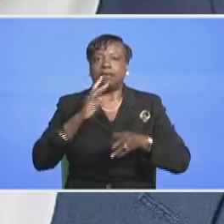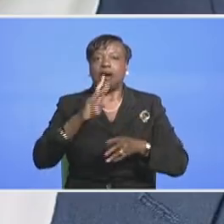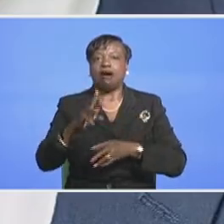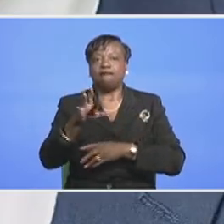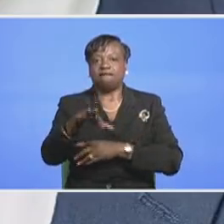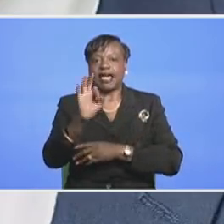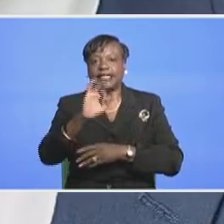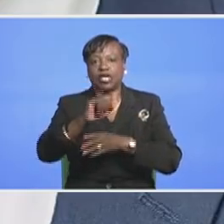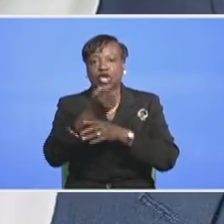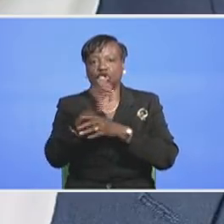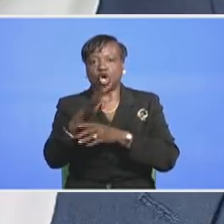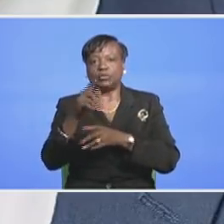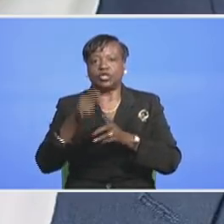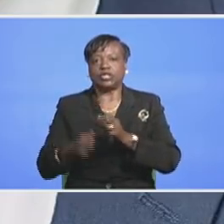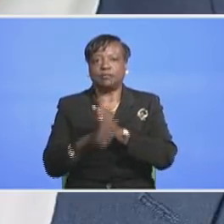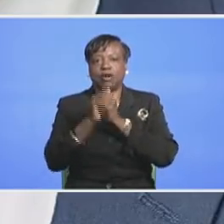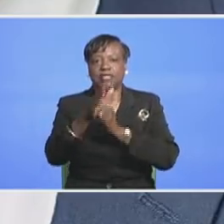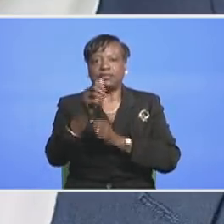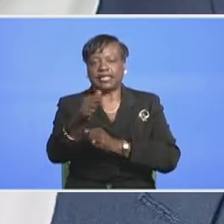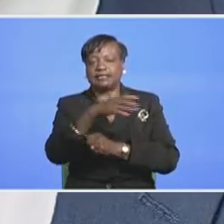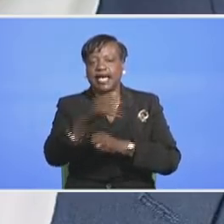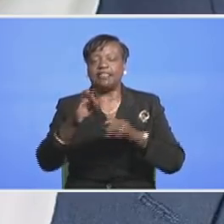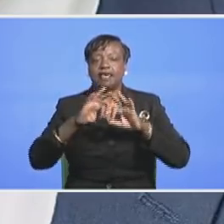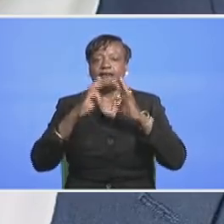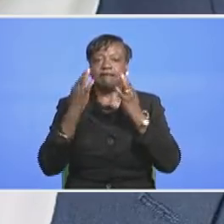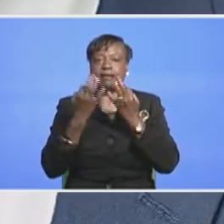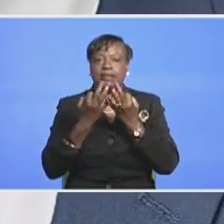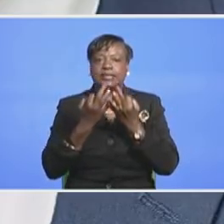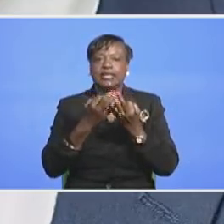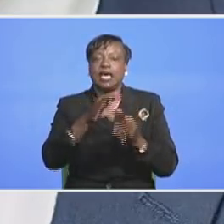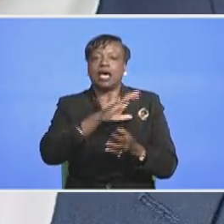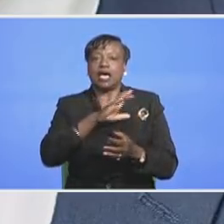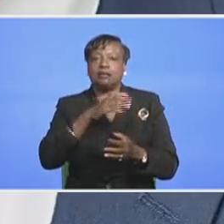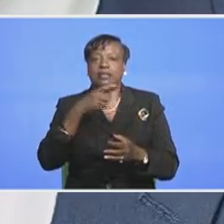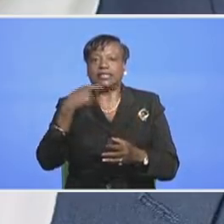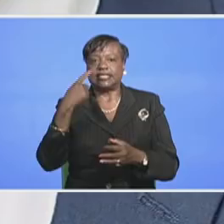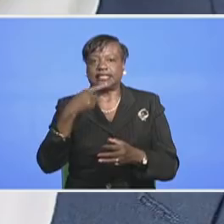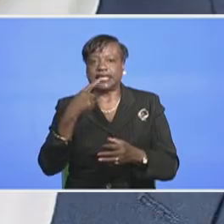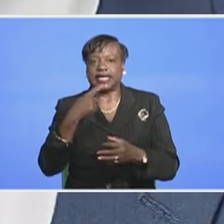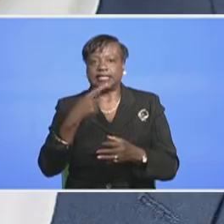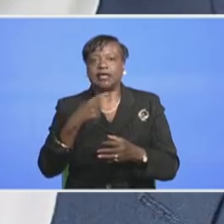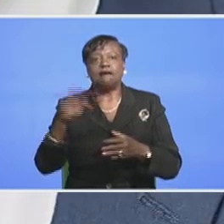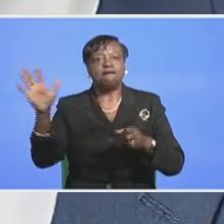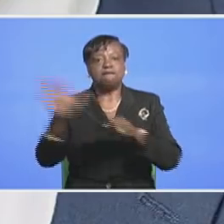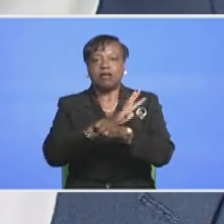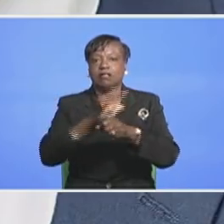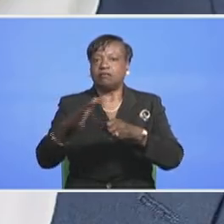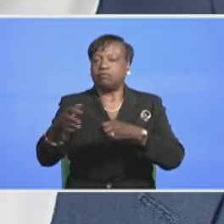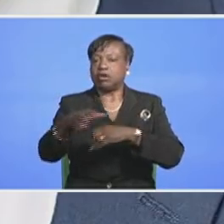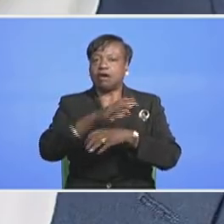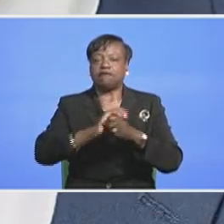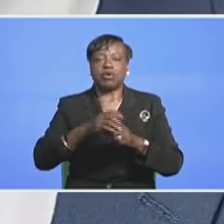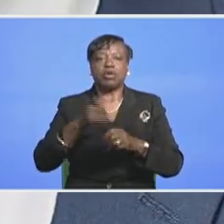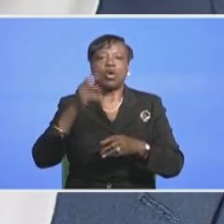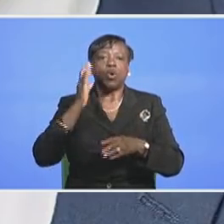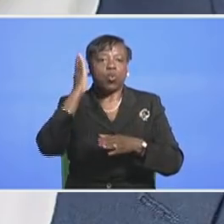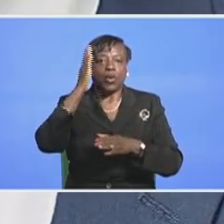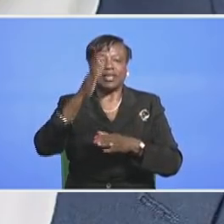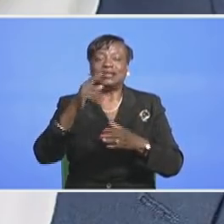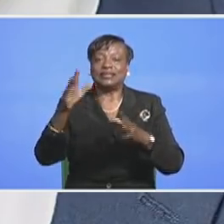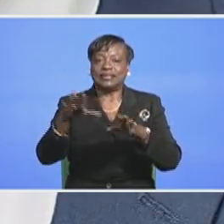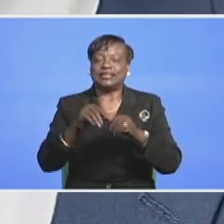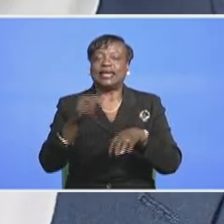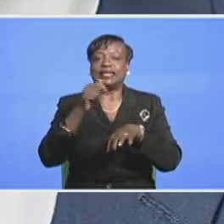to support themselves and their families. Culmer says full recovery will take time and each day they are seeing more and more